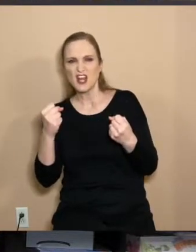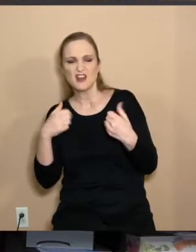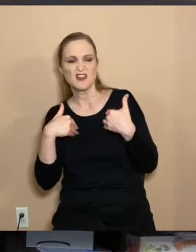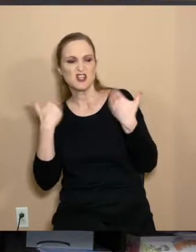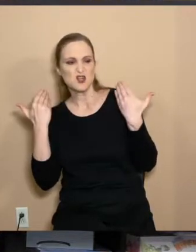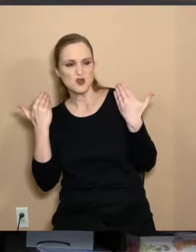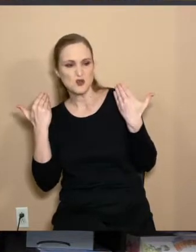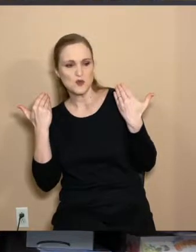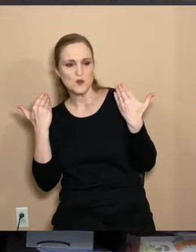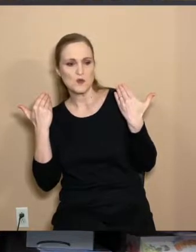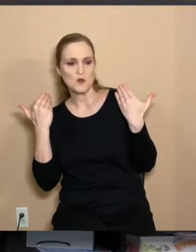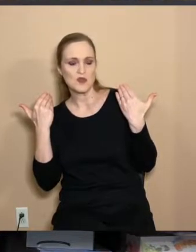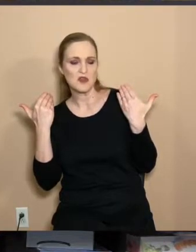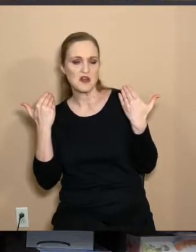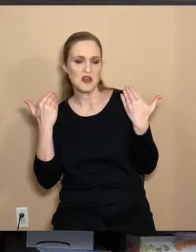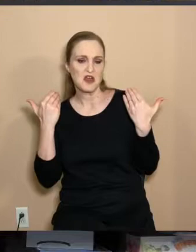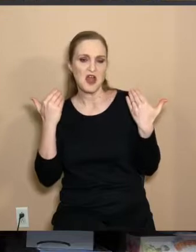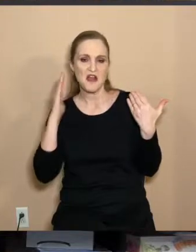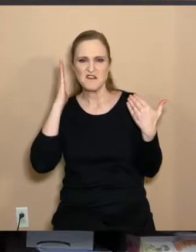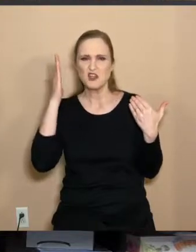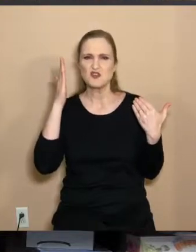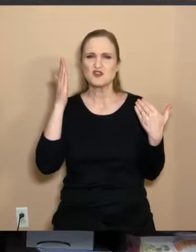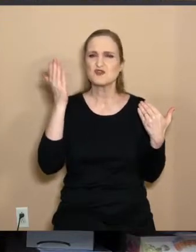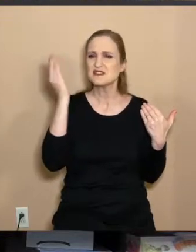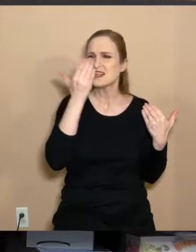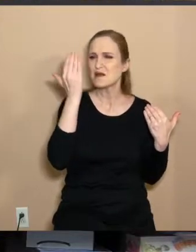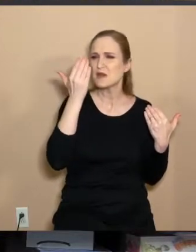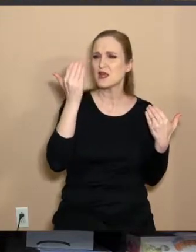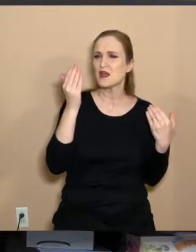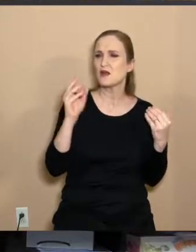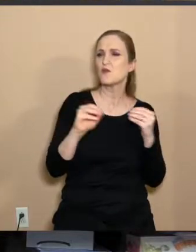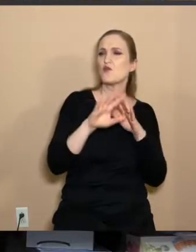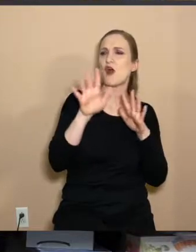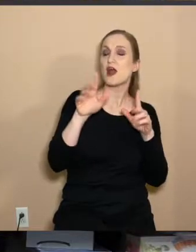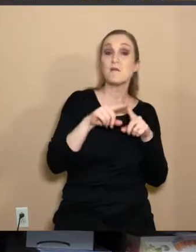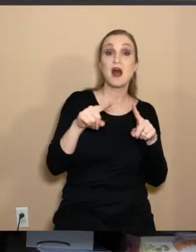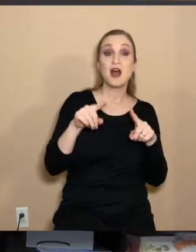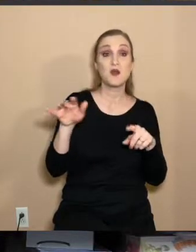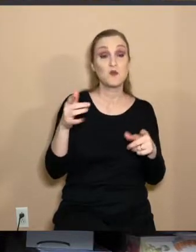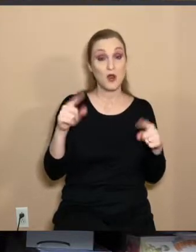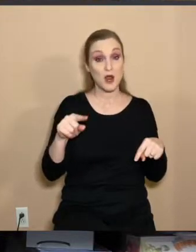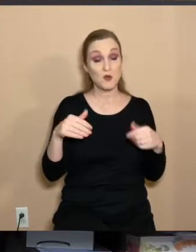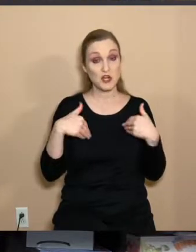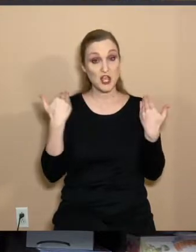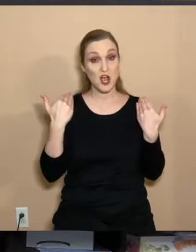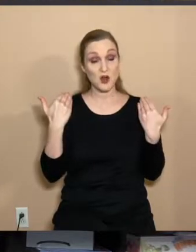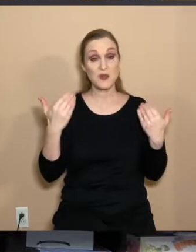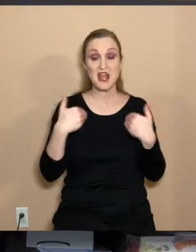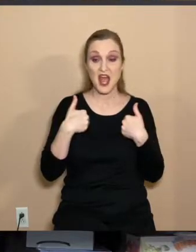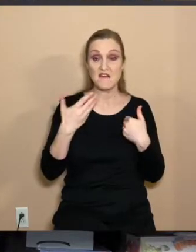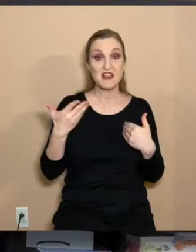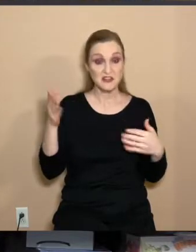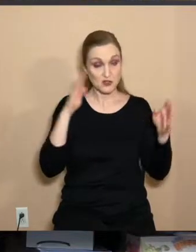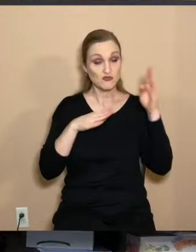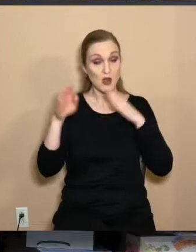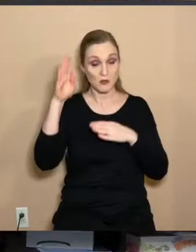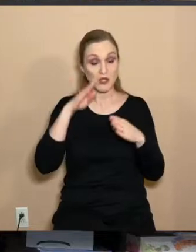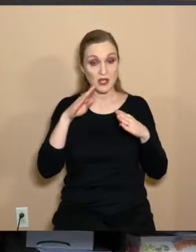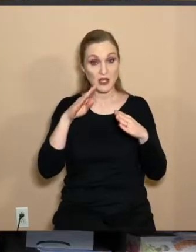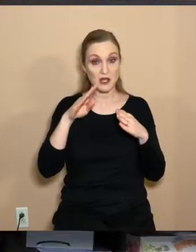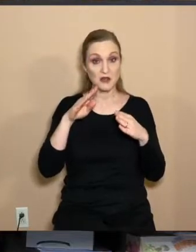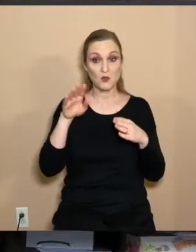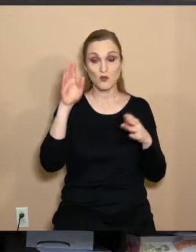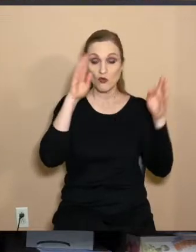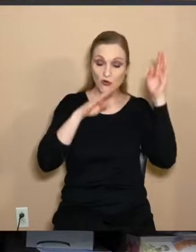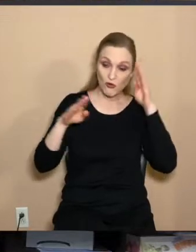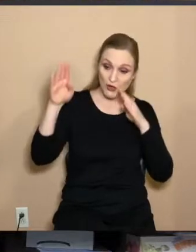and, the future looking bright, we also, when we're young, deal with things that are troubling, deal with anxiety,